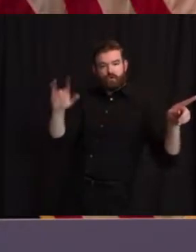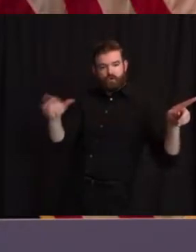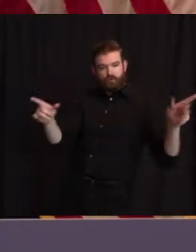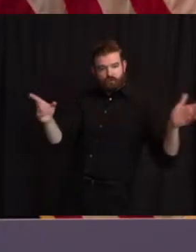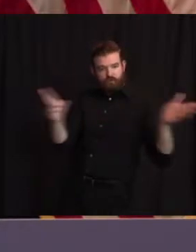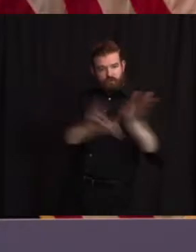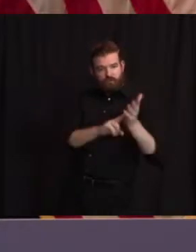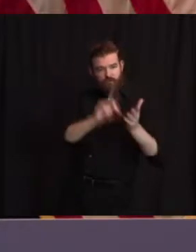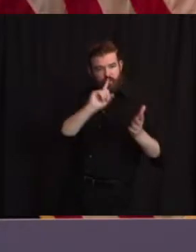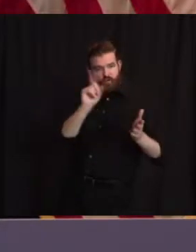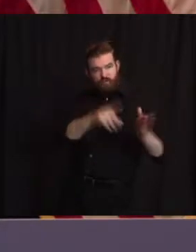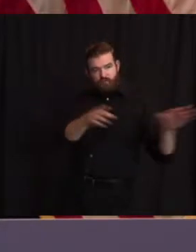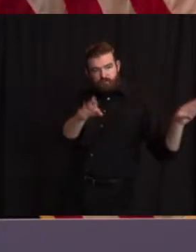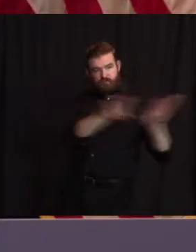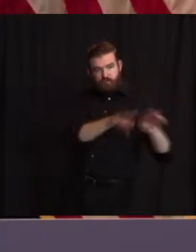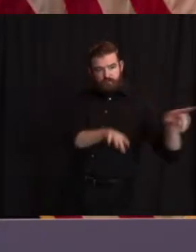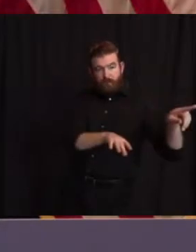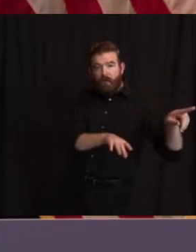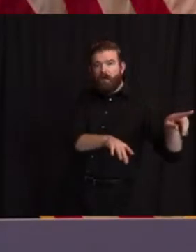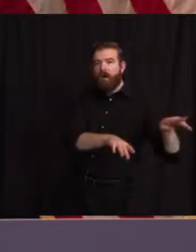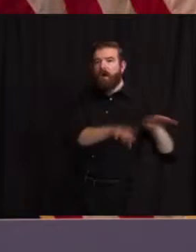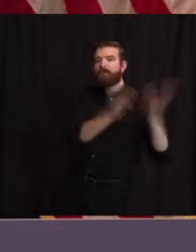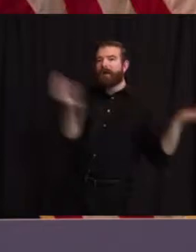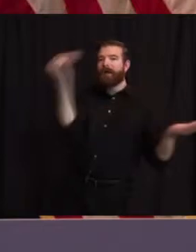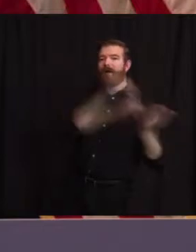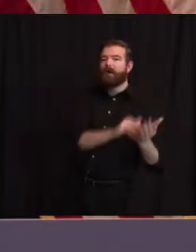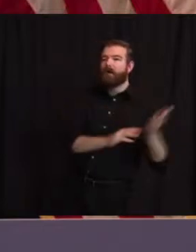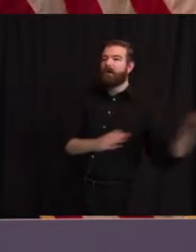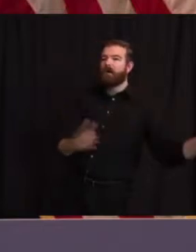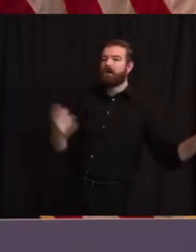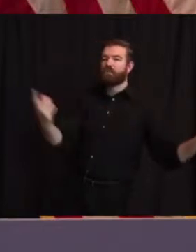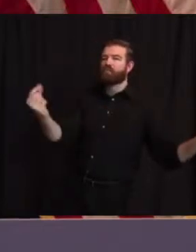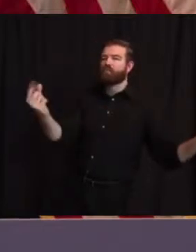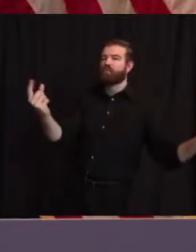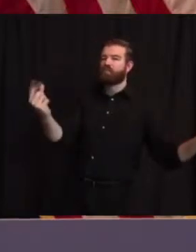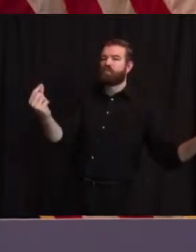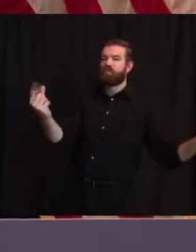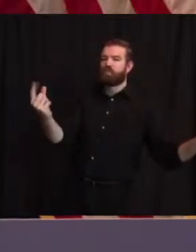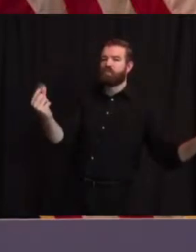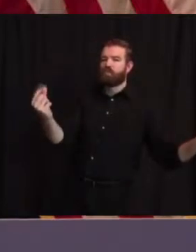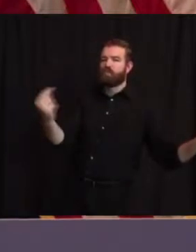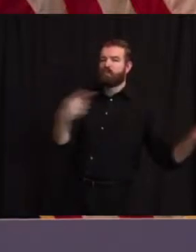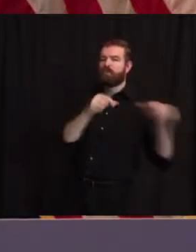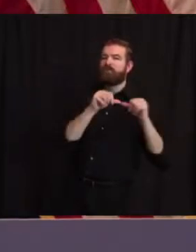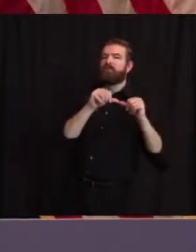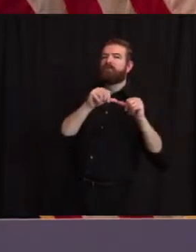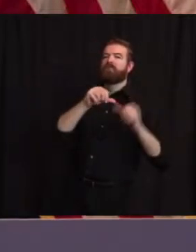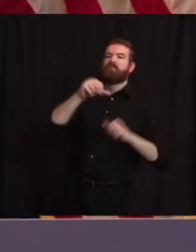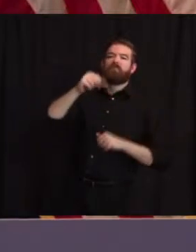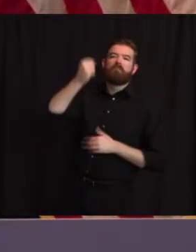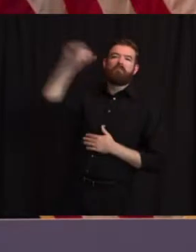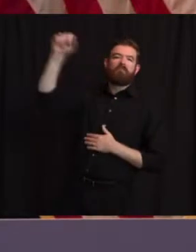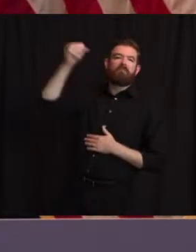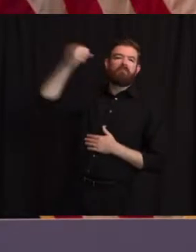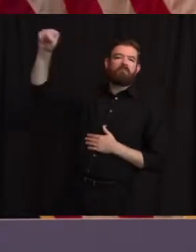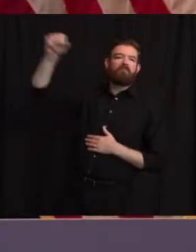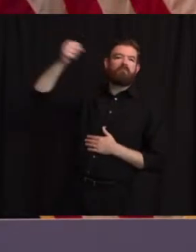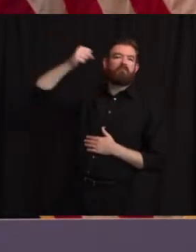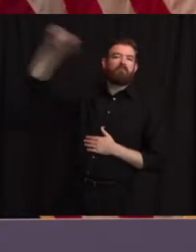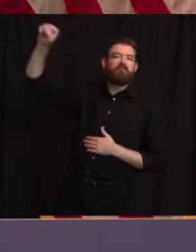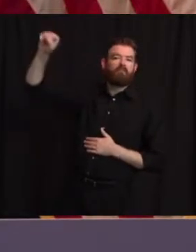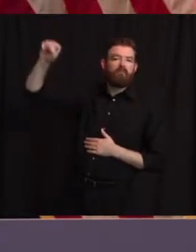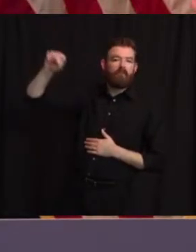here with those people that continue to defy the order? Yeah, I mean, on the gym owners, I would just, I'm not going to comment about the